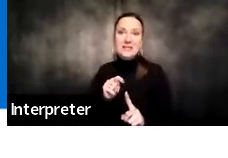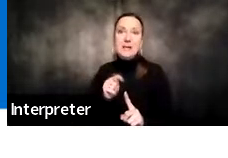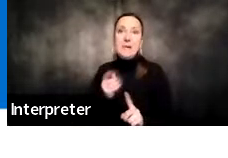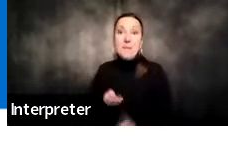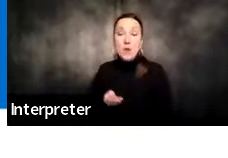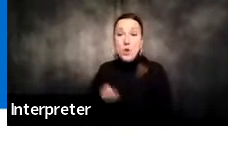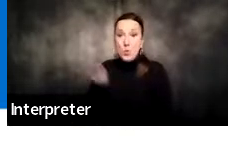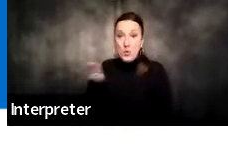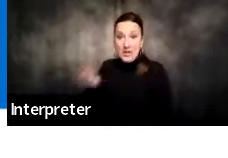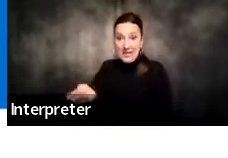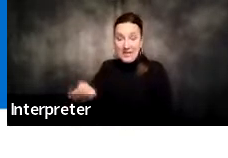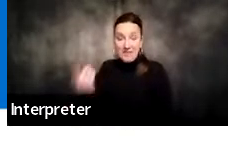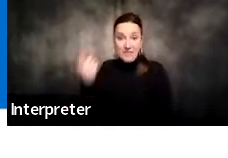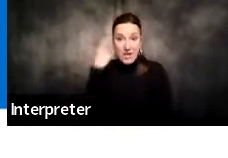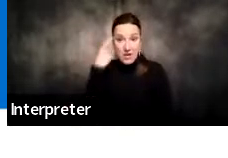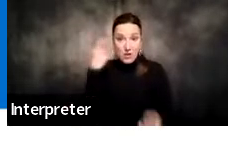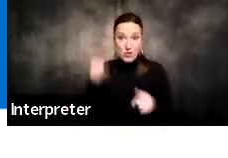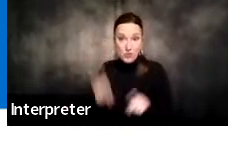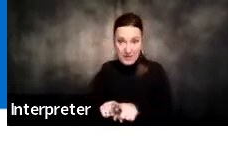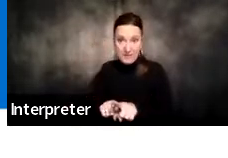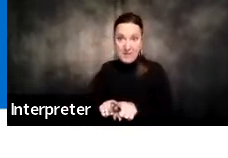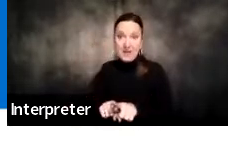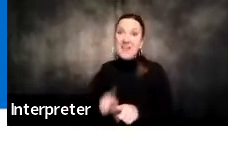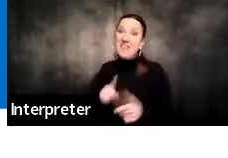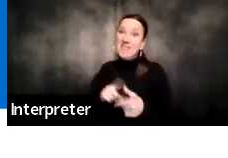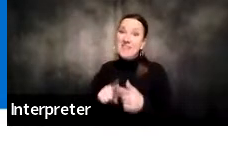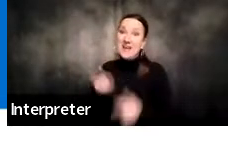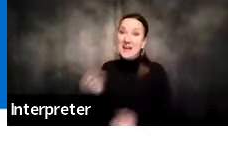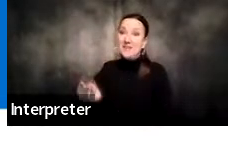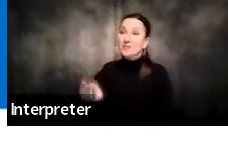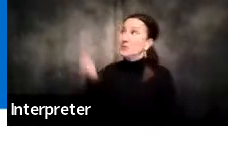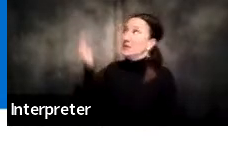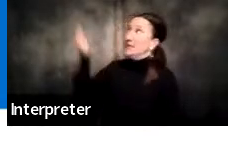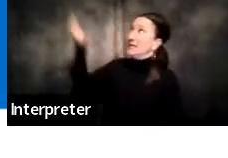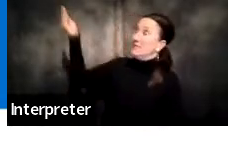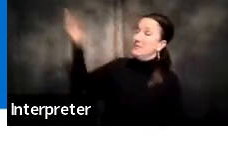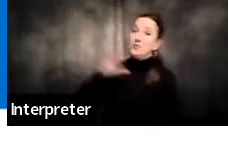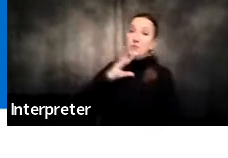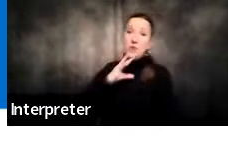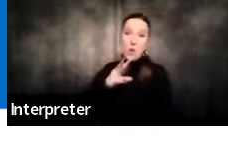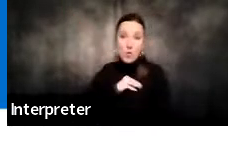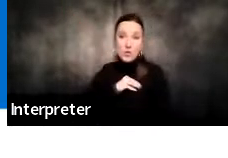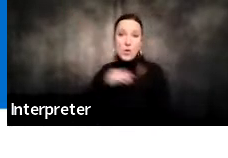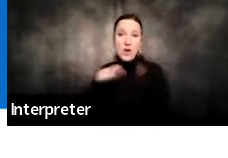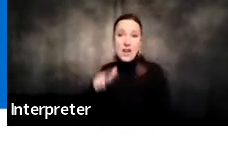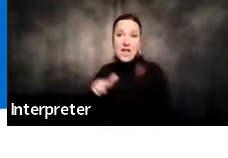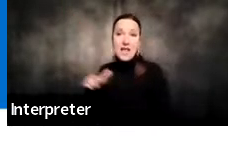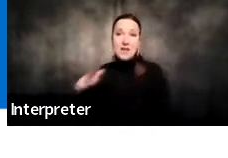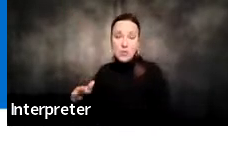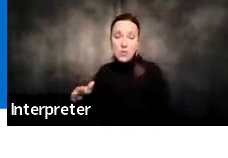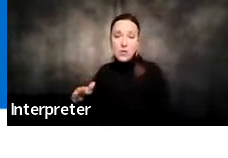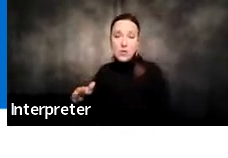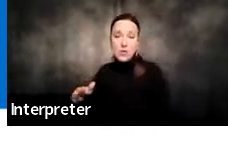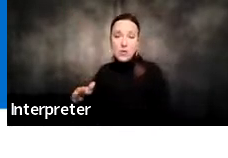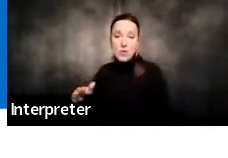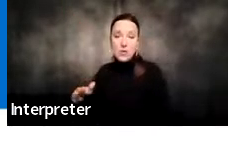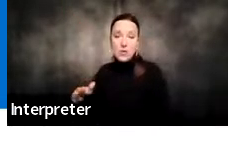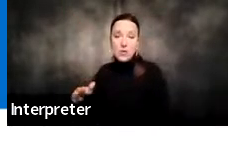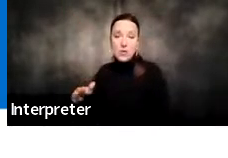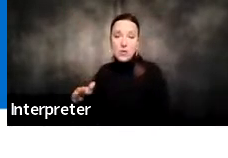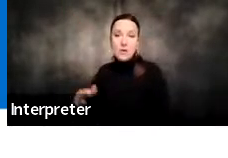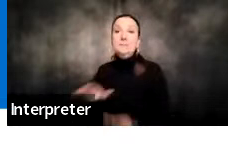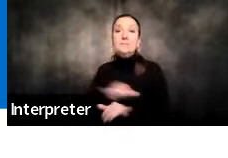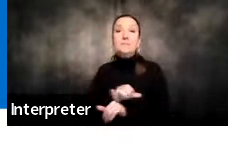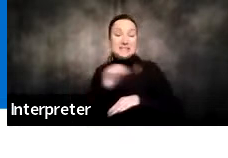agreement with the hopes that they will forward that on to the landlord or the homeowner. We also send the agreement to the